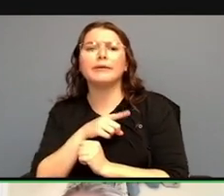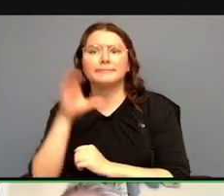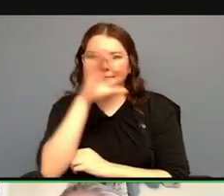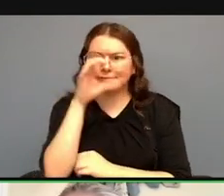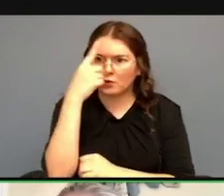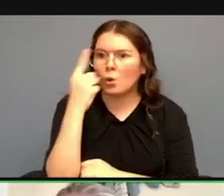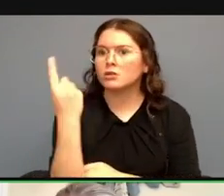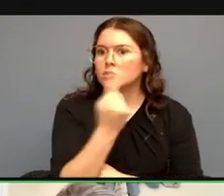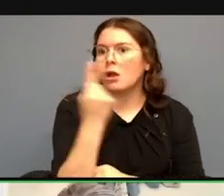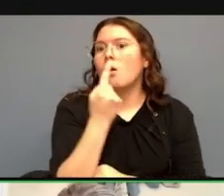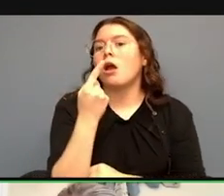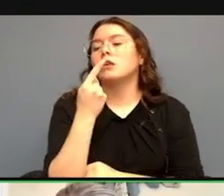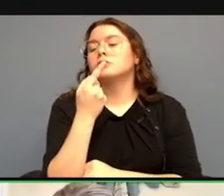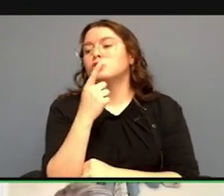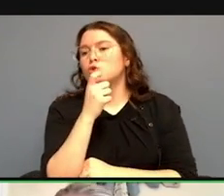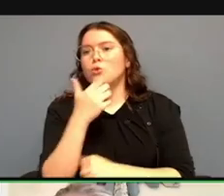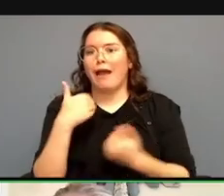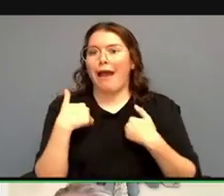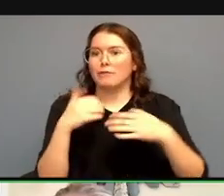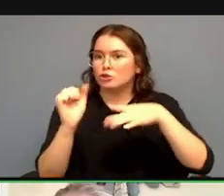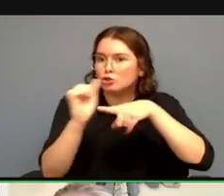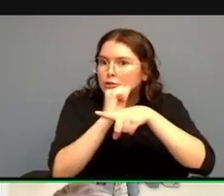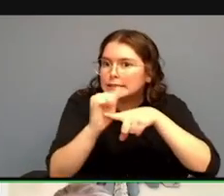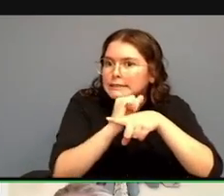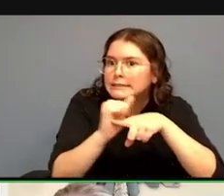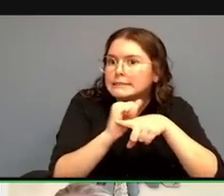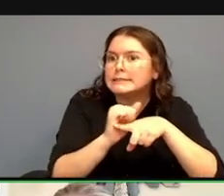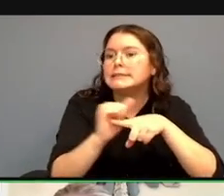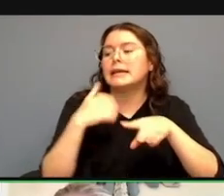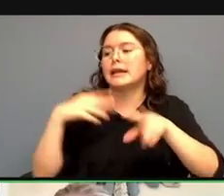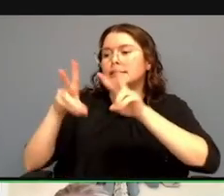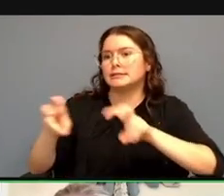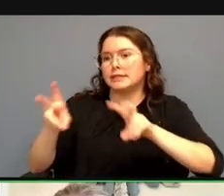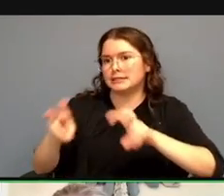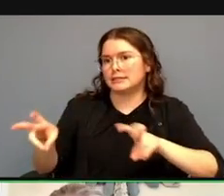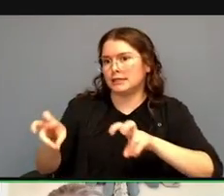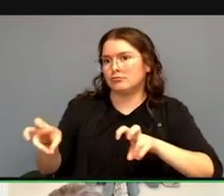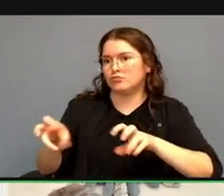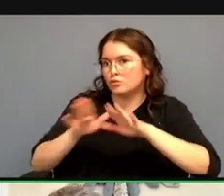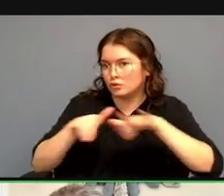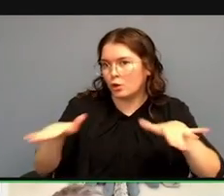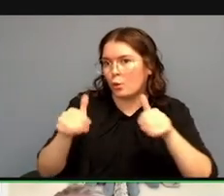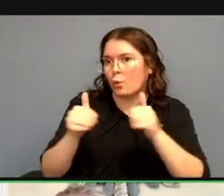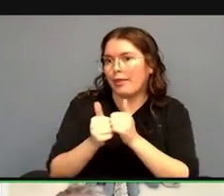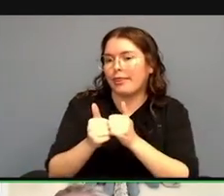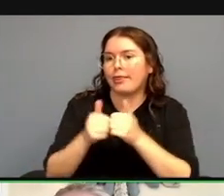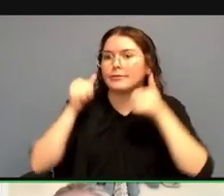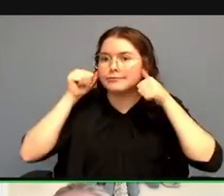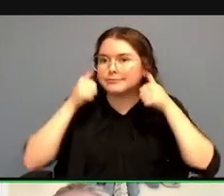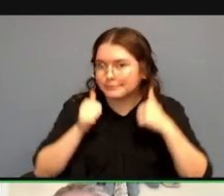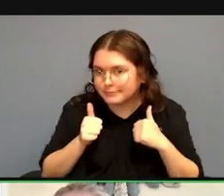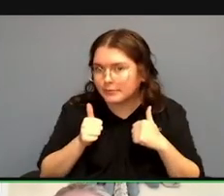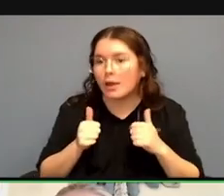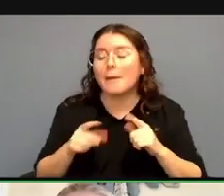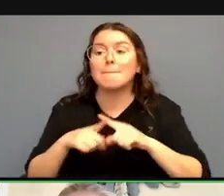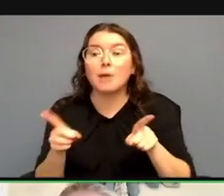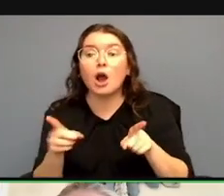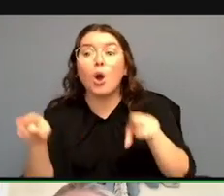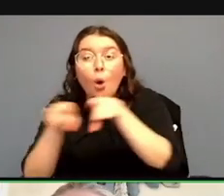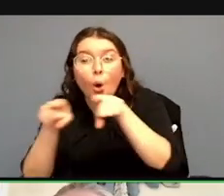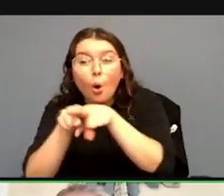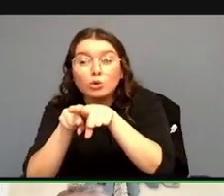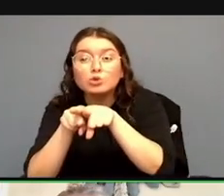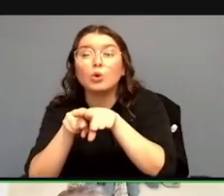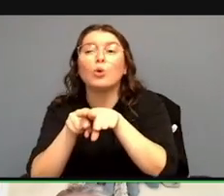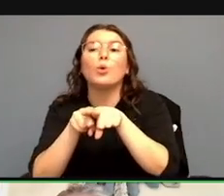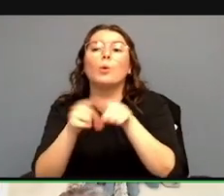who's has training in assessing children with hearing loss, but who is proficient